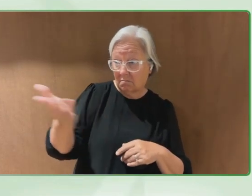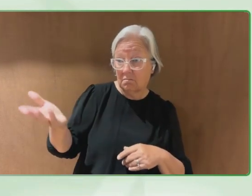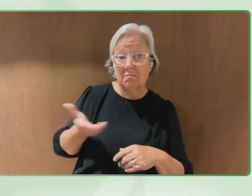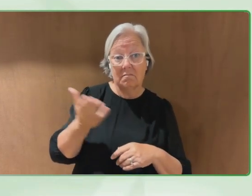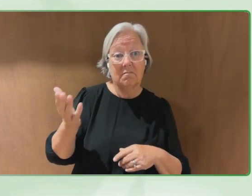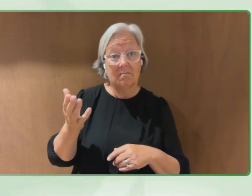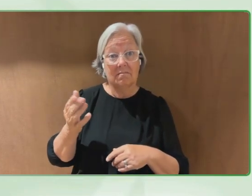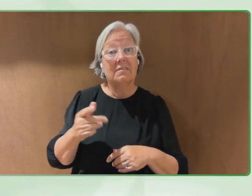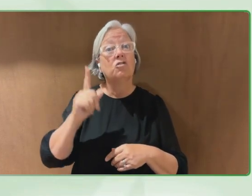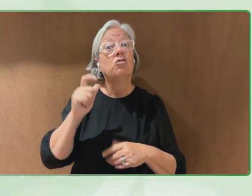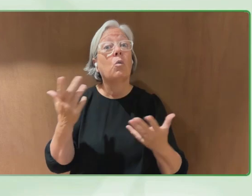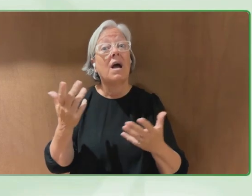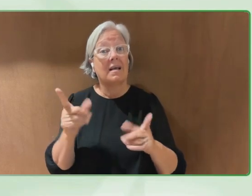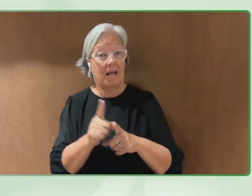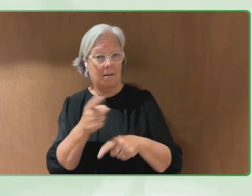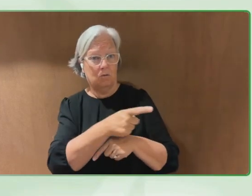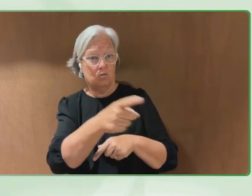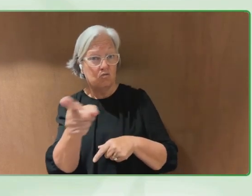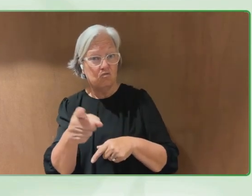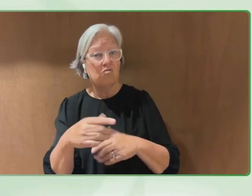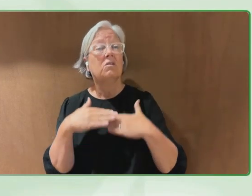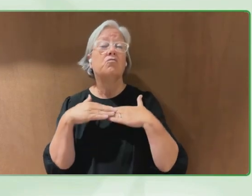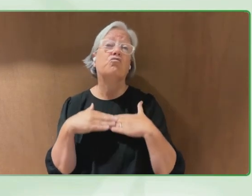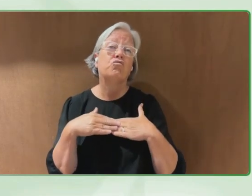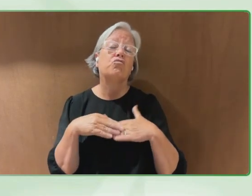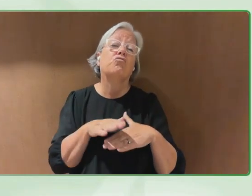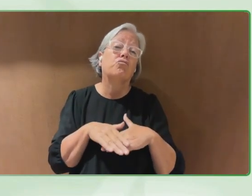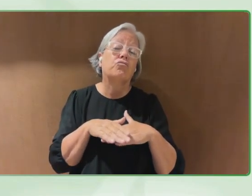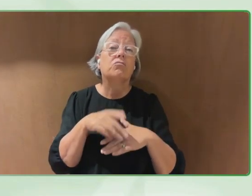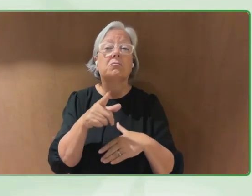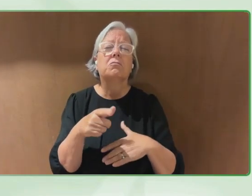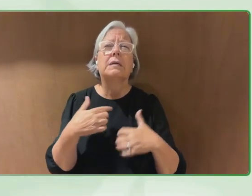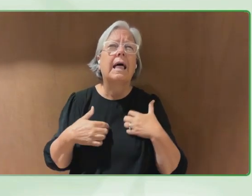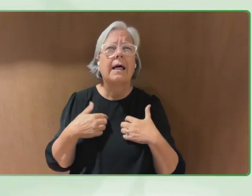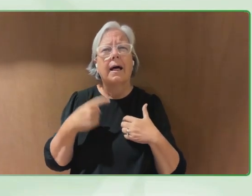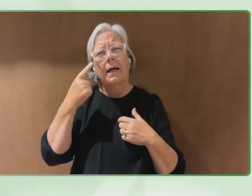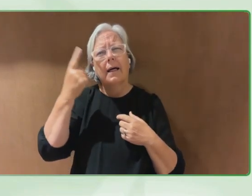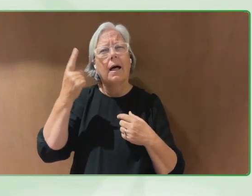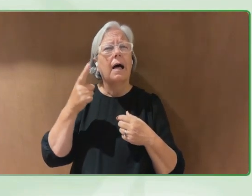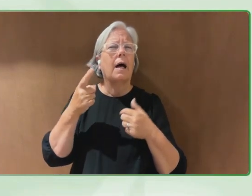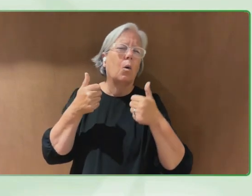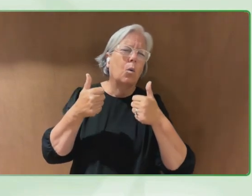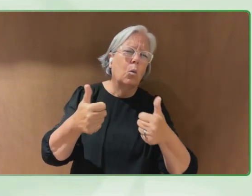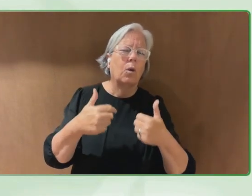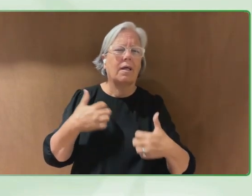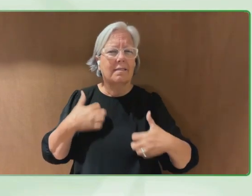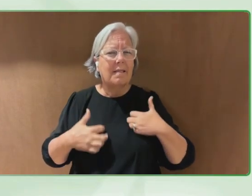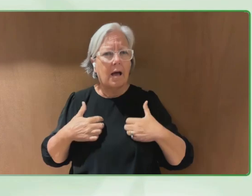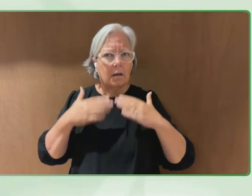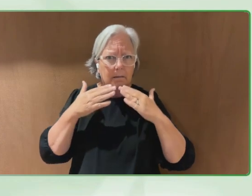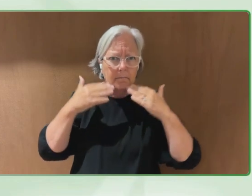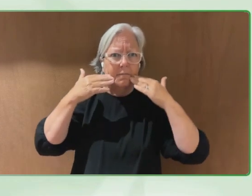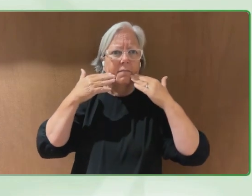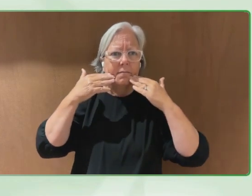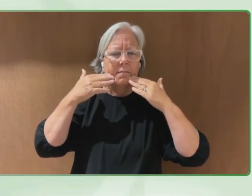sitting right now, in those seats, with an interesting, innovative, cool, exciting idea, and they grew it.